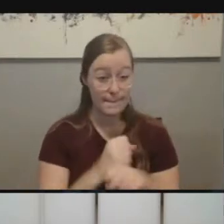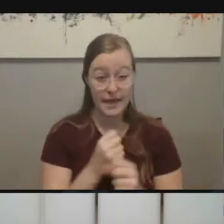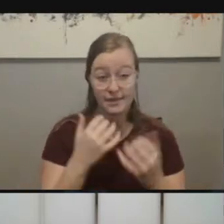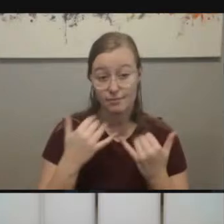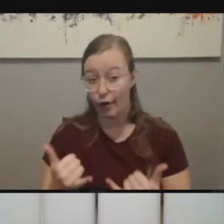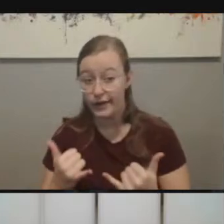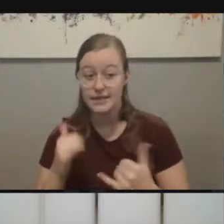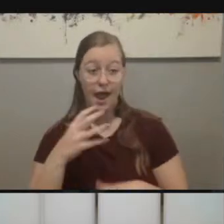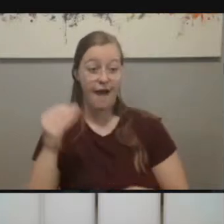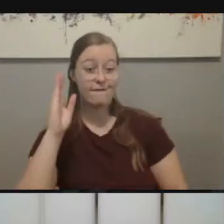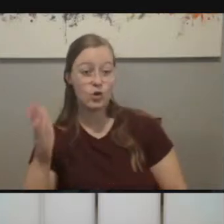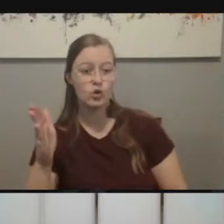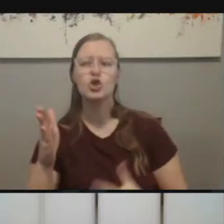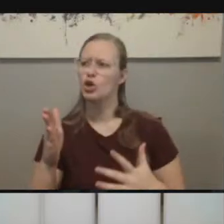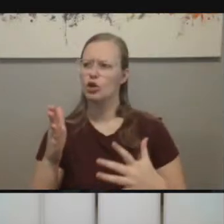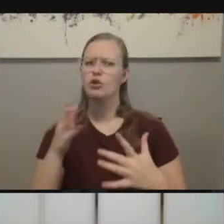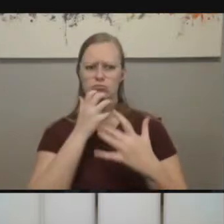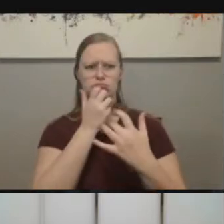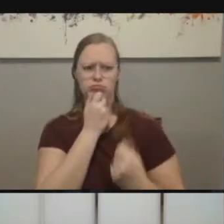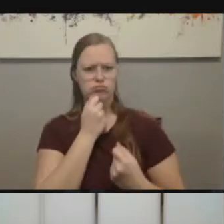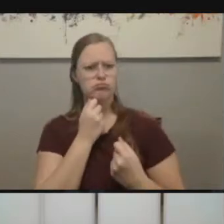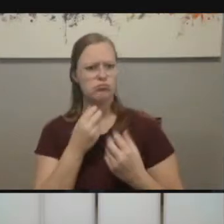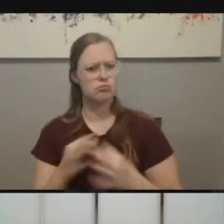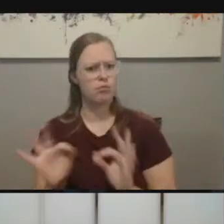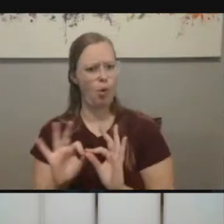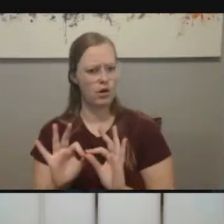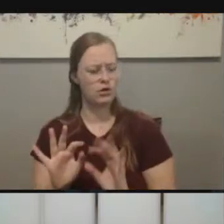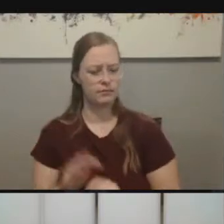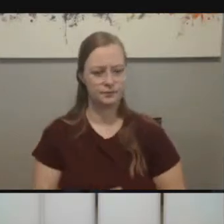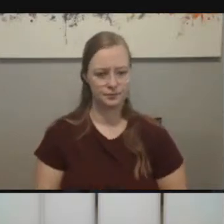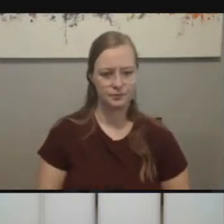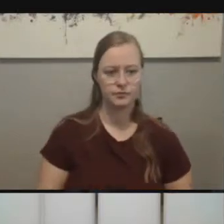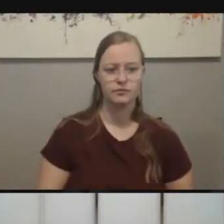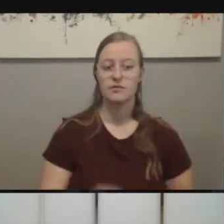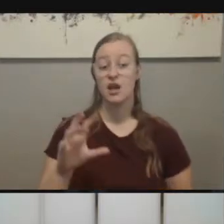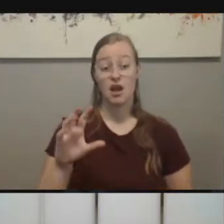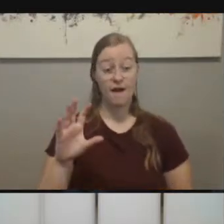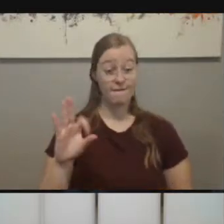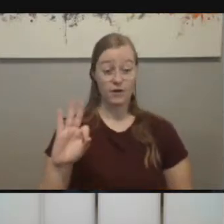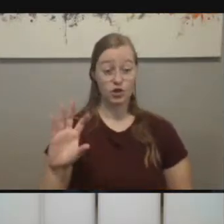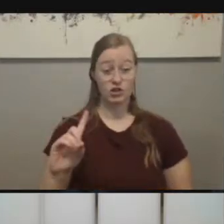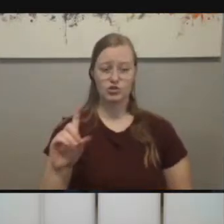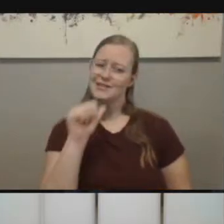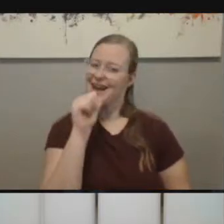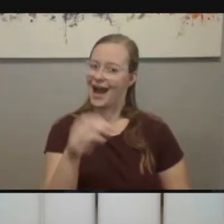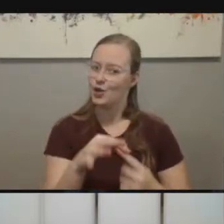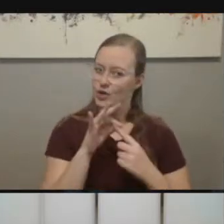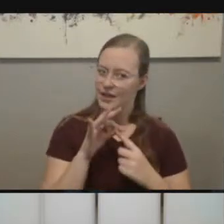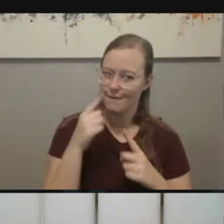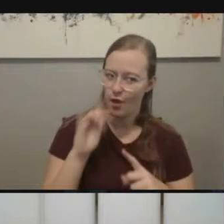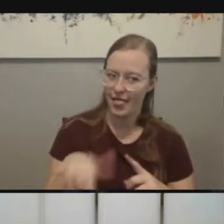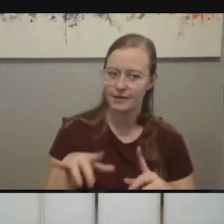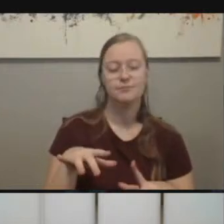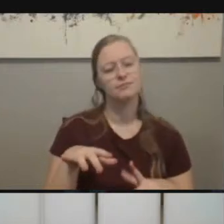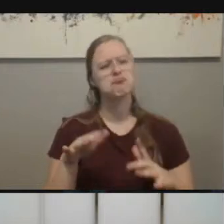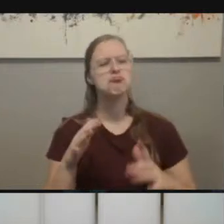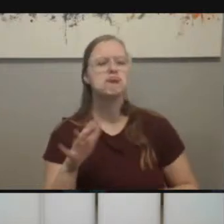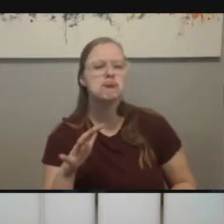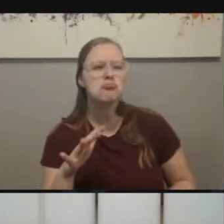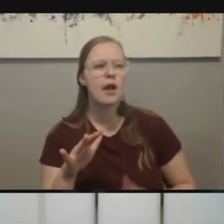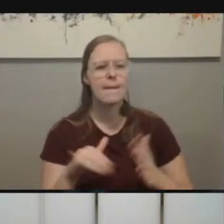future meaningful? Douglass was not unique in that respect. Mid-19th century